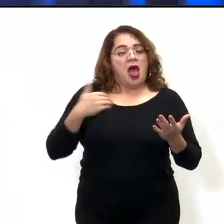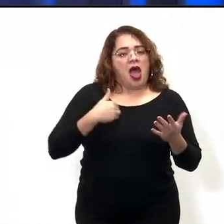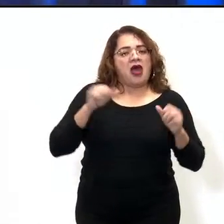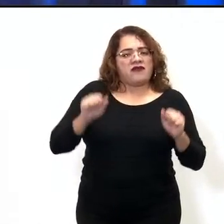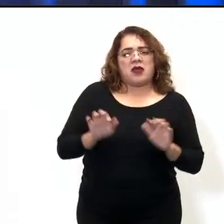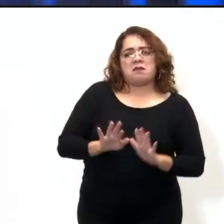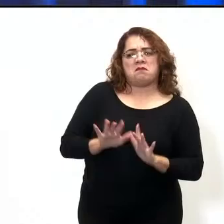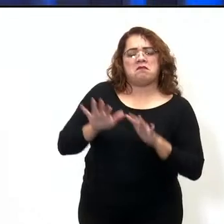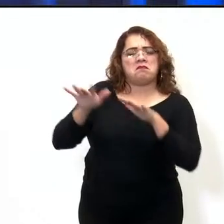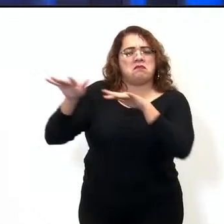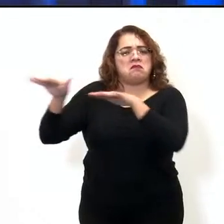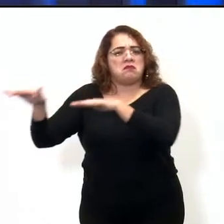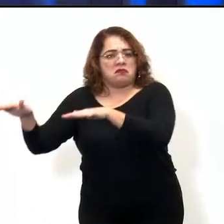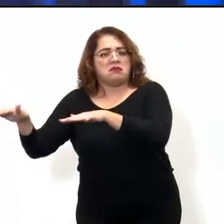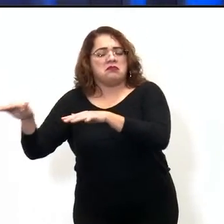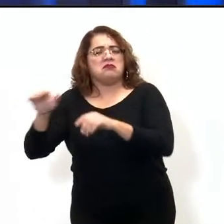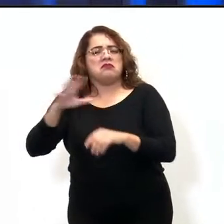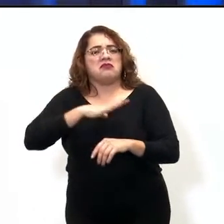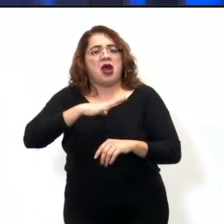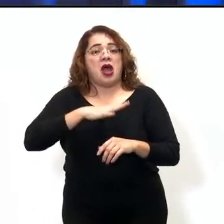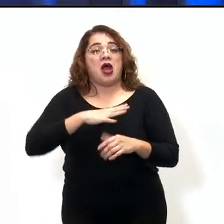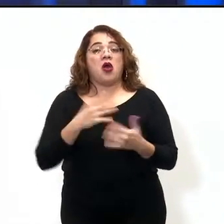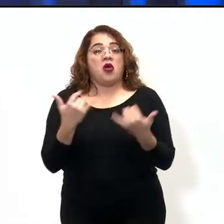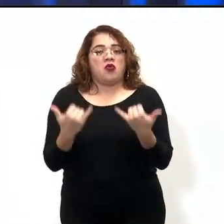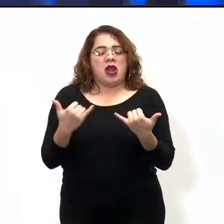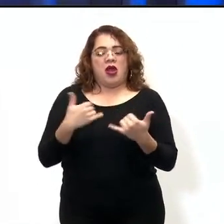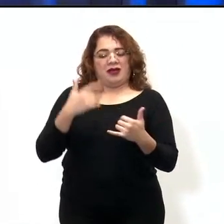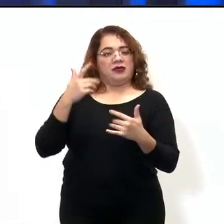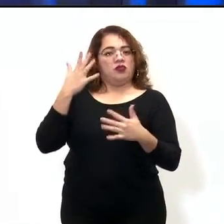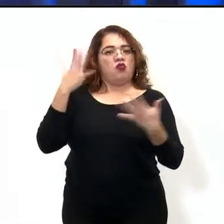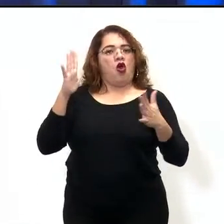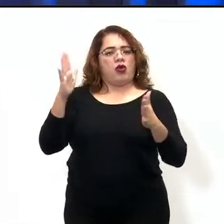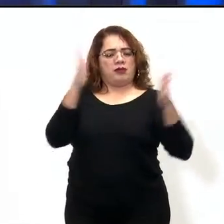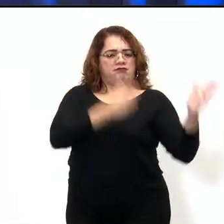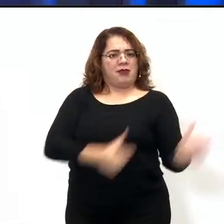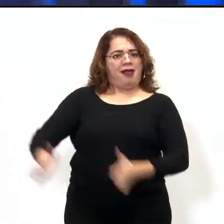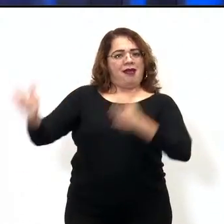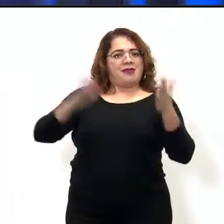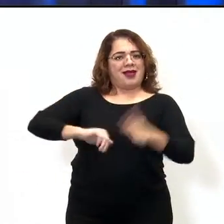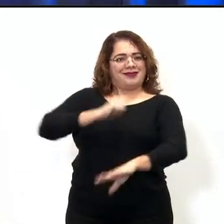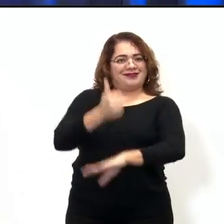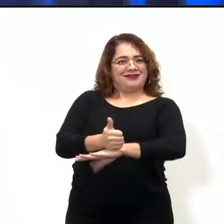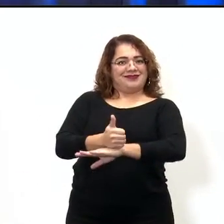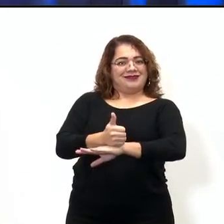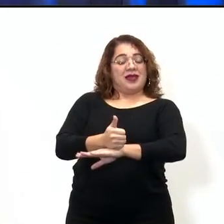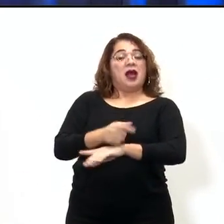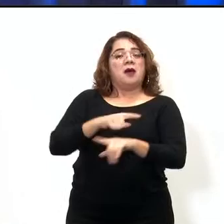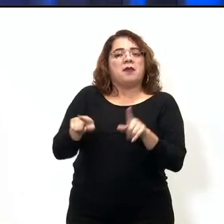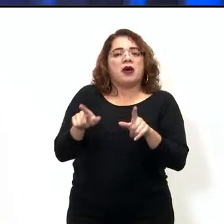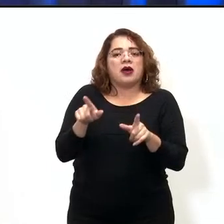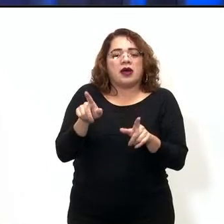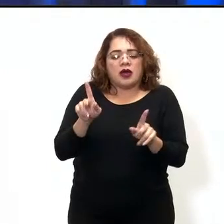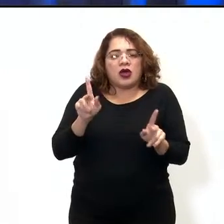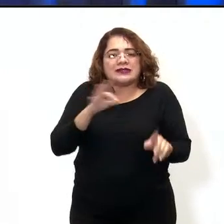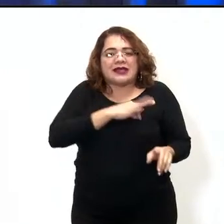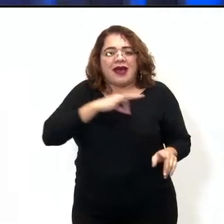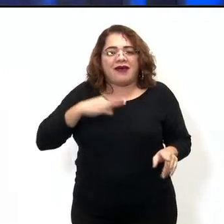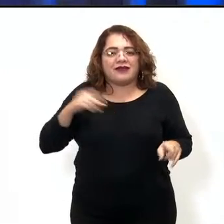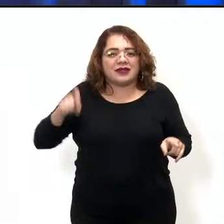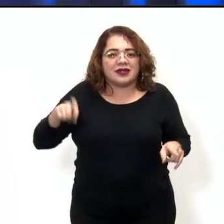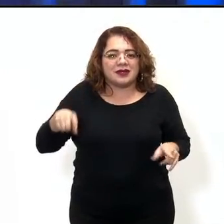capacity. That's not the issue is capacity and the amount of people to serve. And so I want everyone also to know